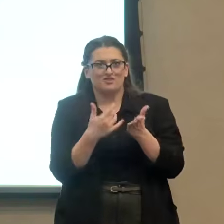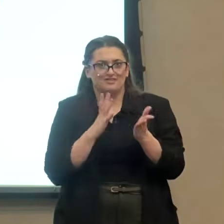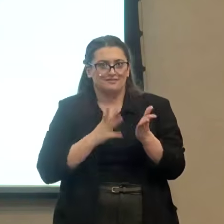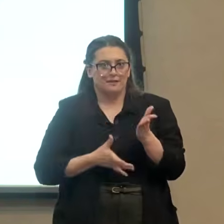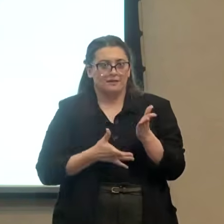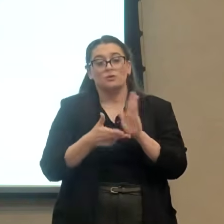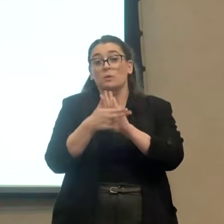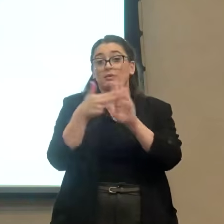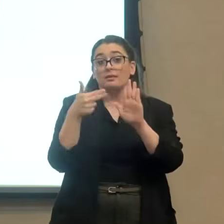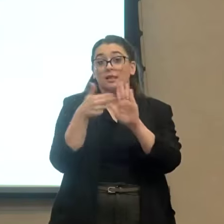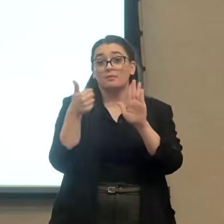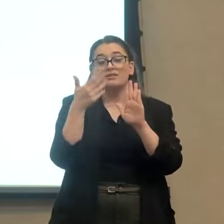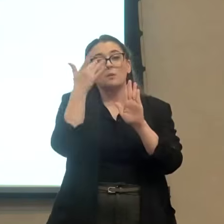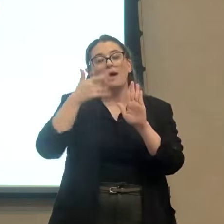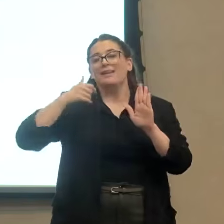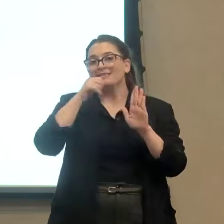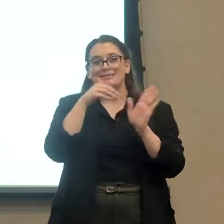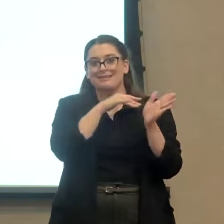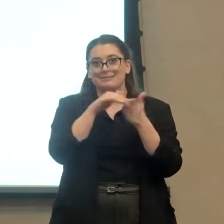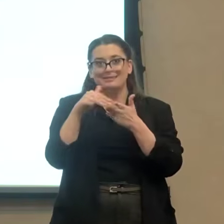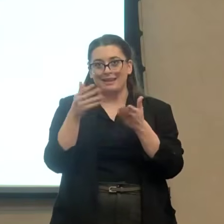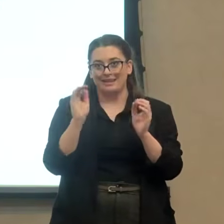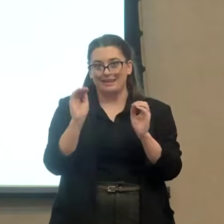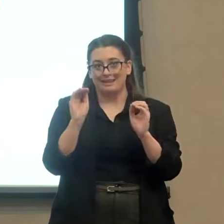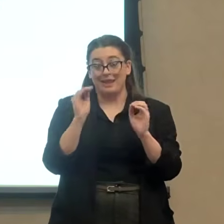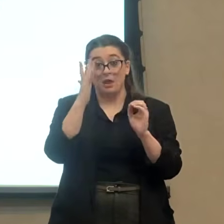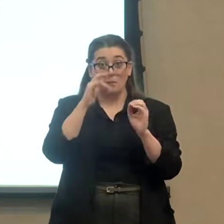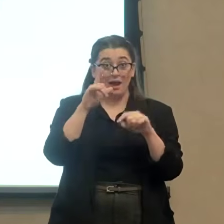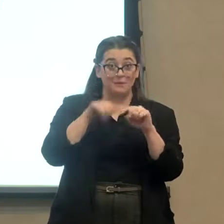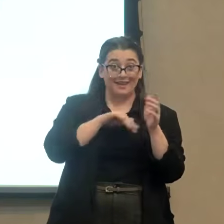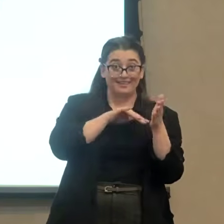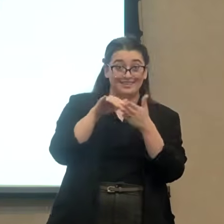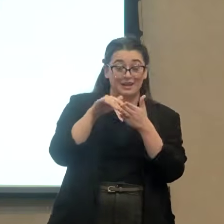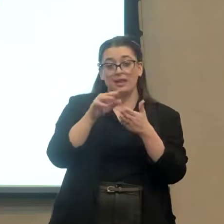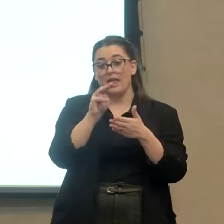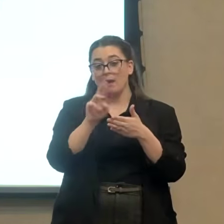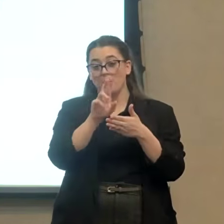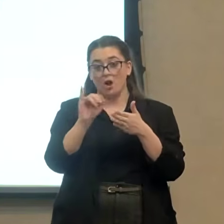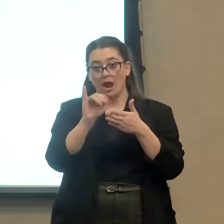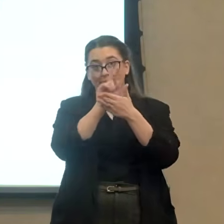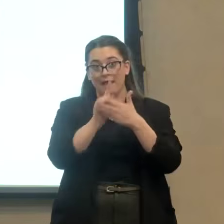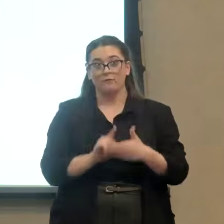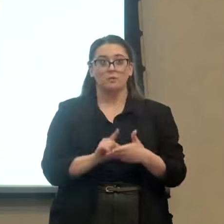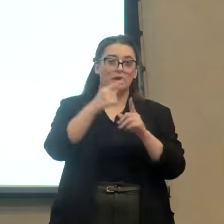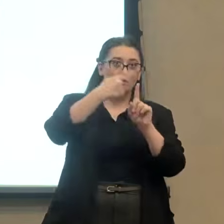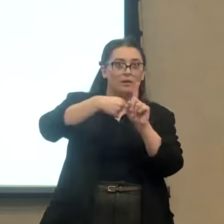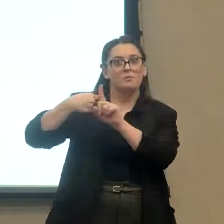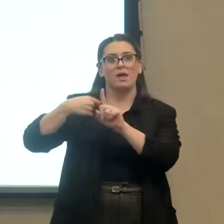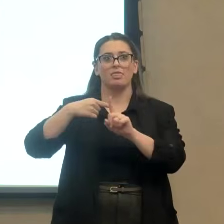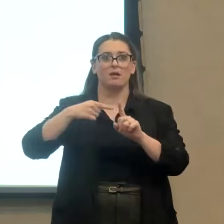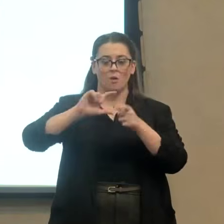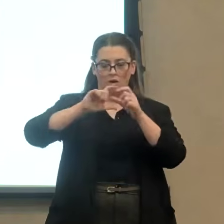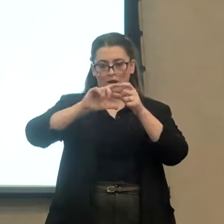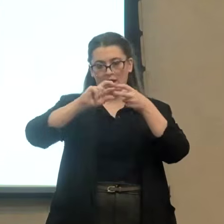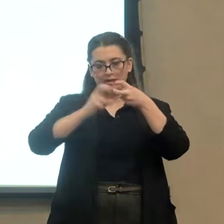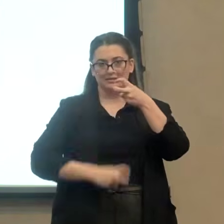is just because it's not studied, and the reason why it's not studied is you can't do an MRI every week or every month and a spinal tap every week